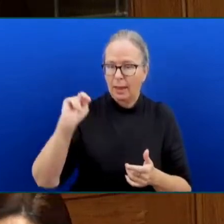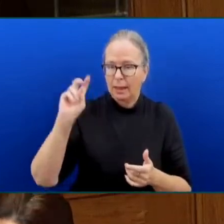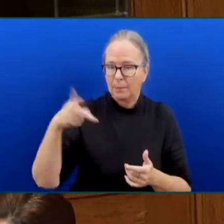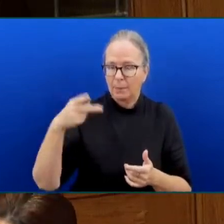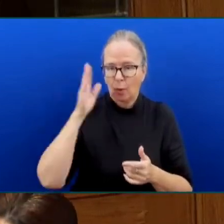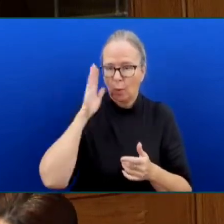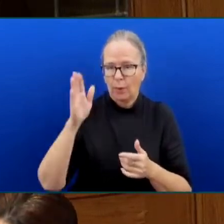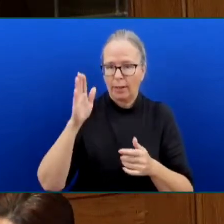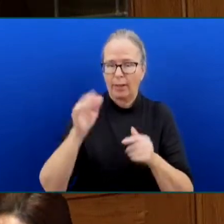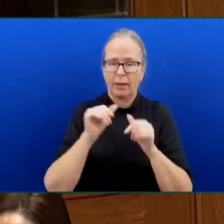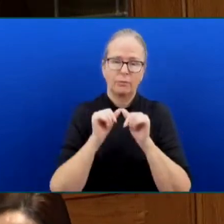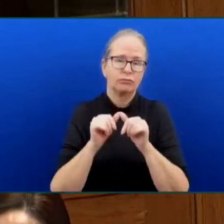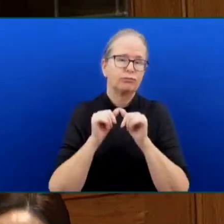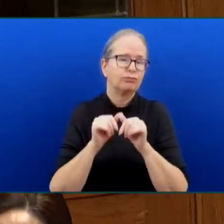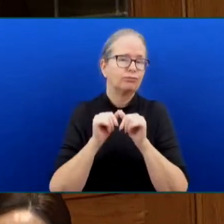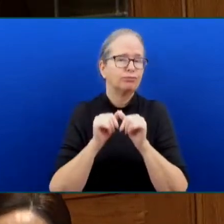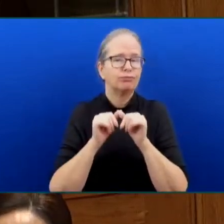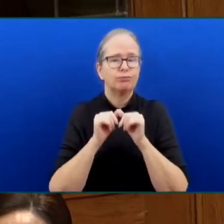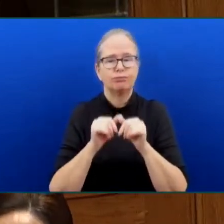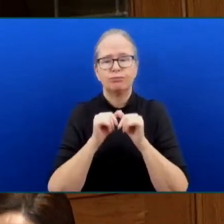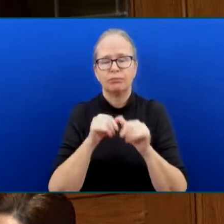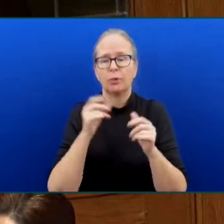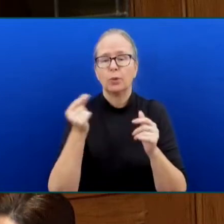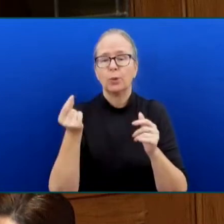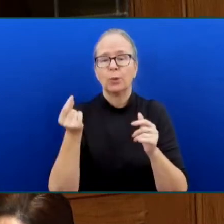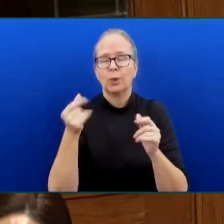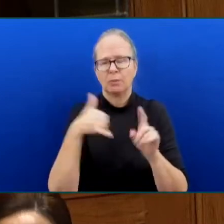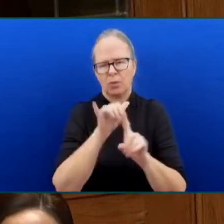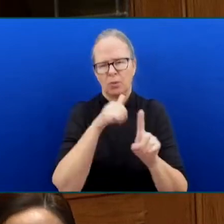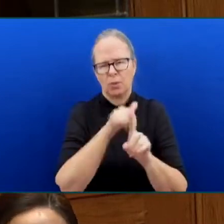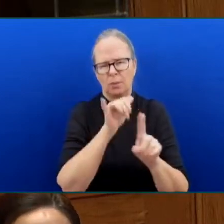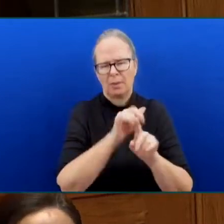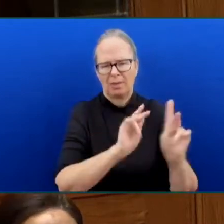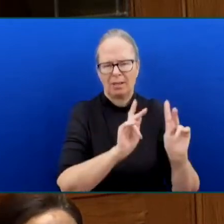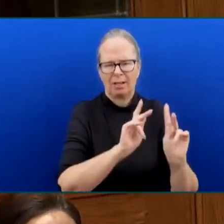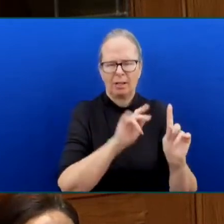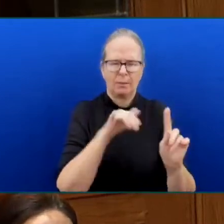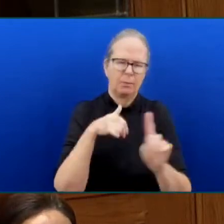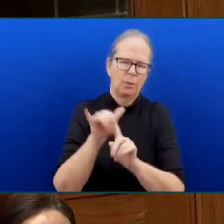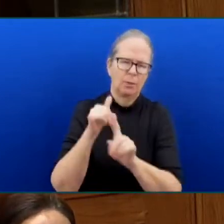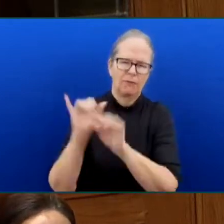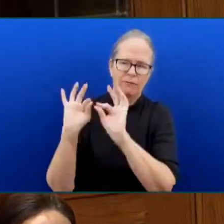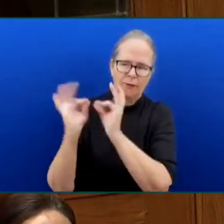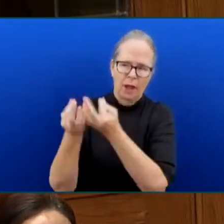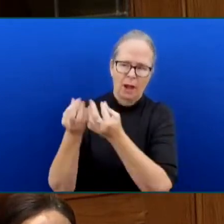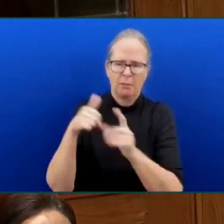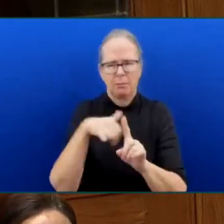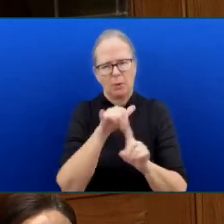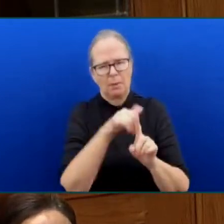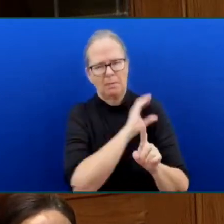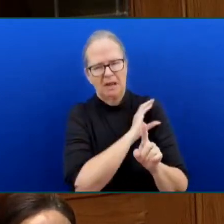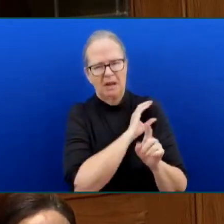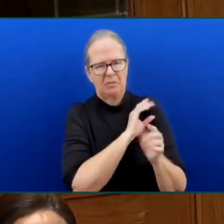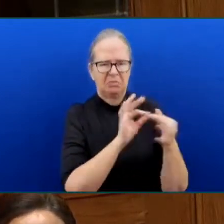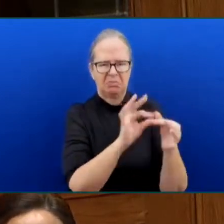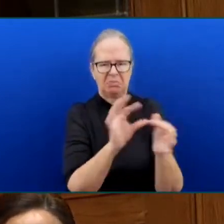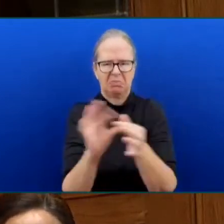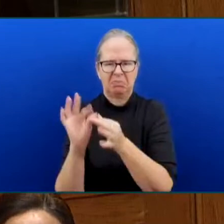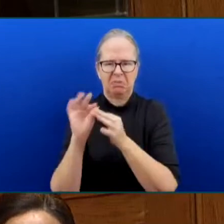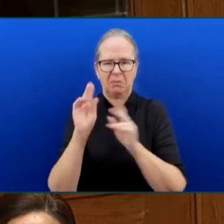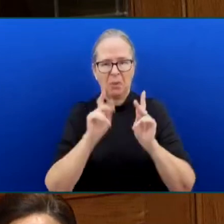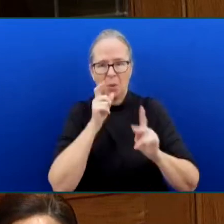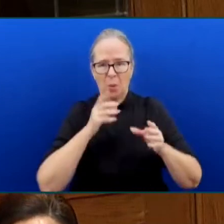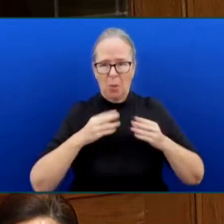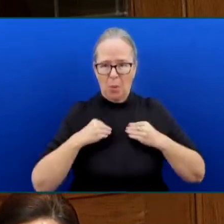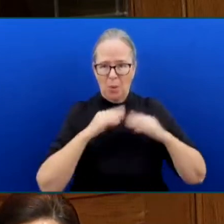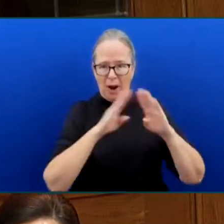officers, homeowners, and even municipal voters and governments. Mr. Speaker, this NDP Premier refuses to stand up